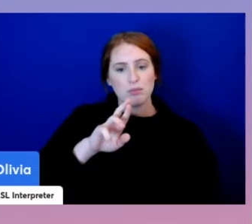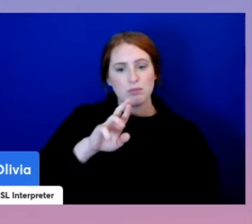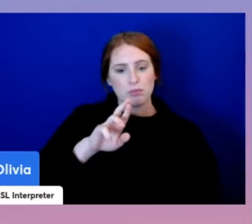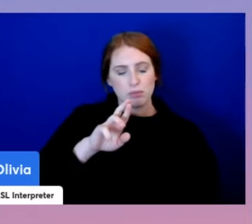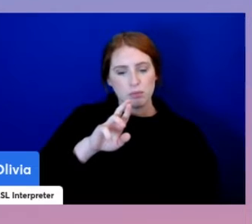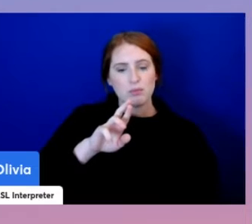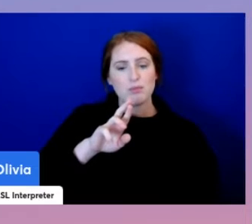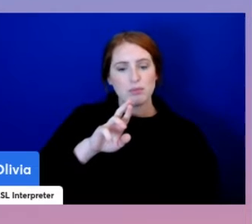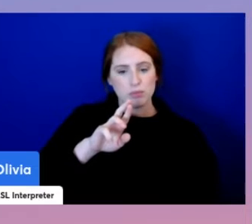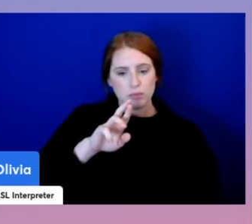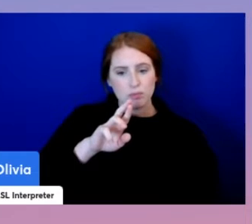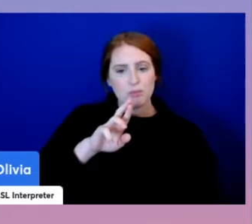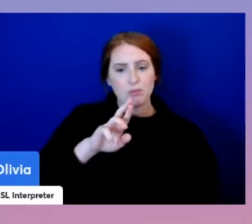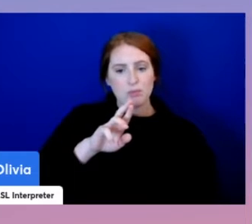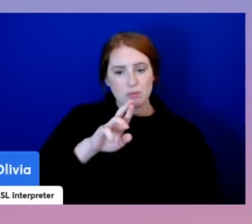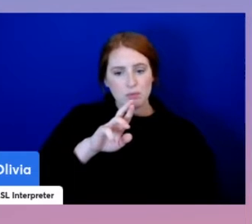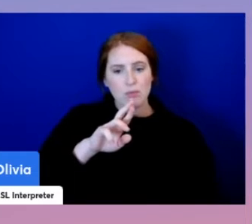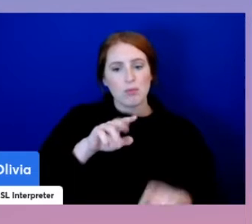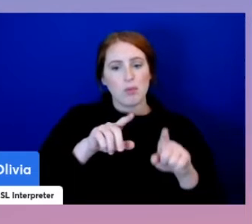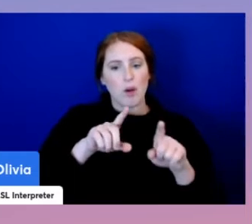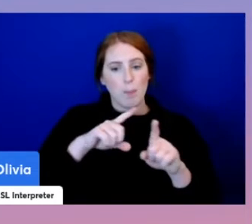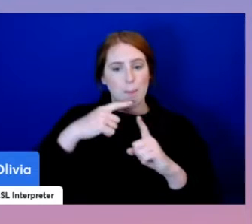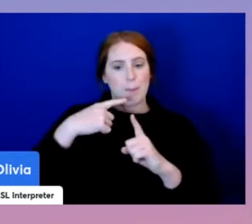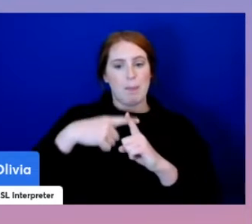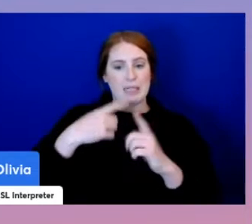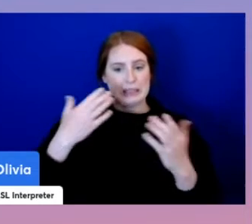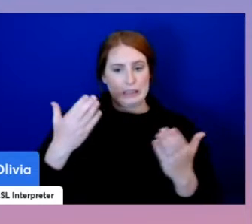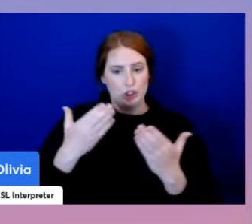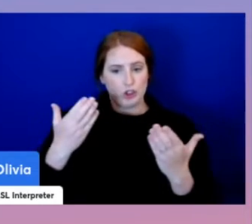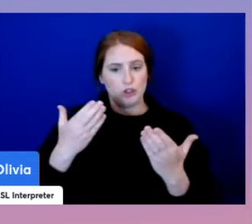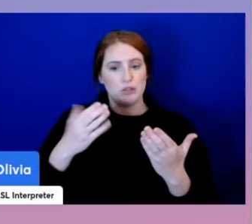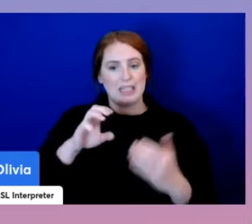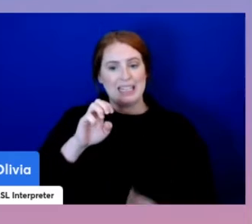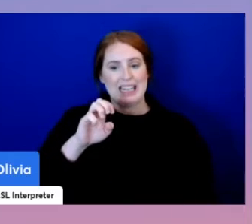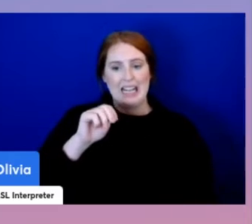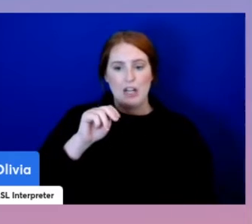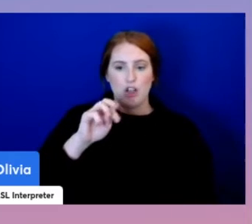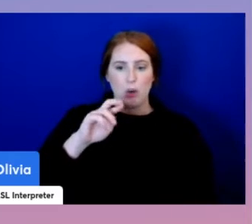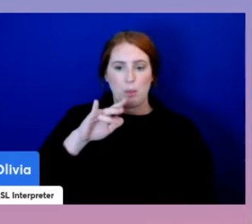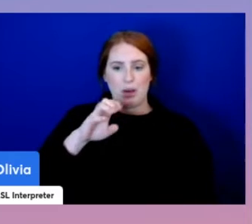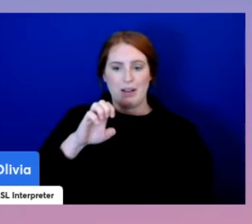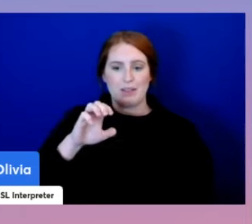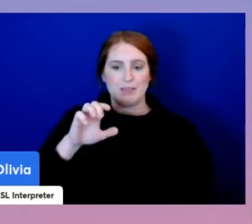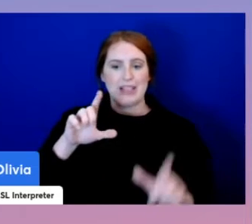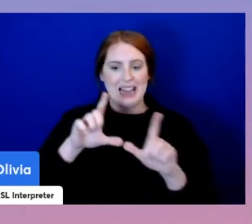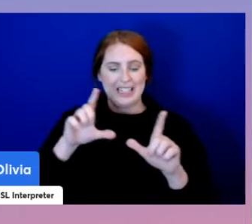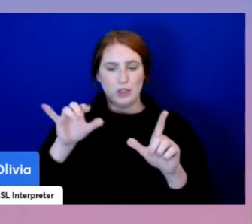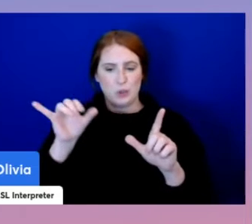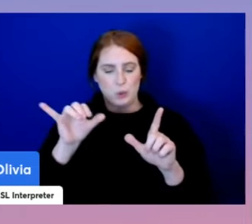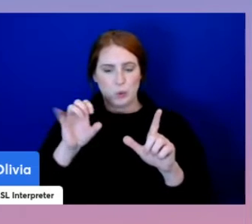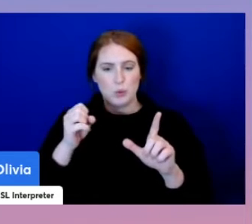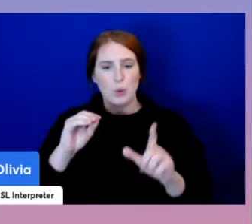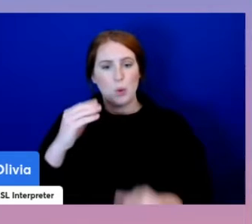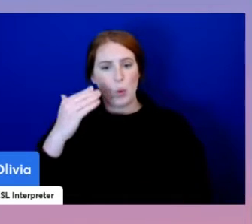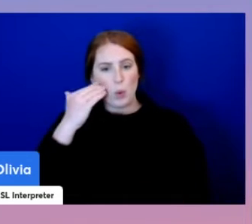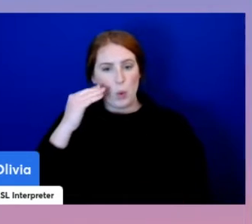for on-premise. So as you know that the KMP support that.